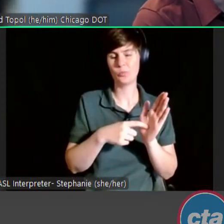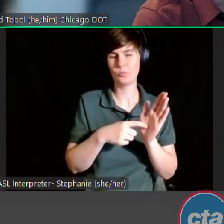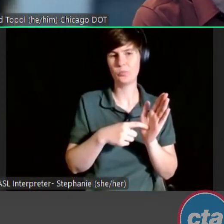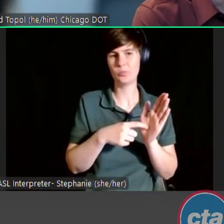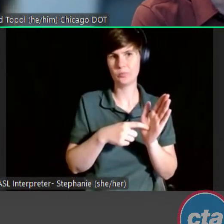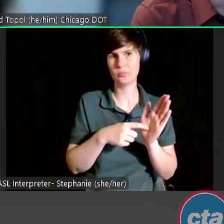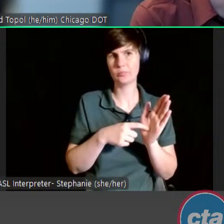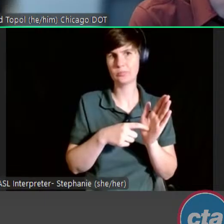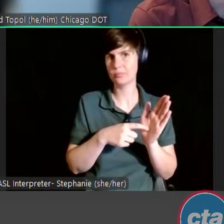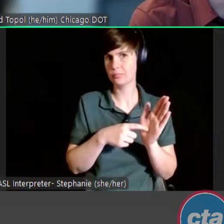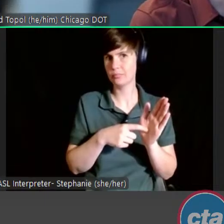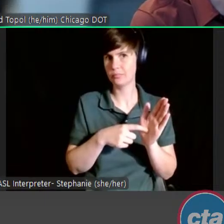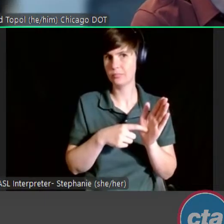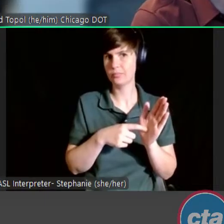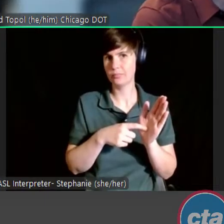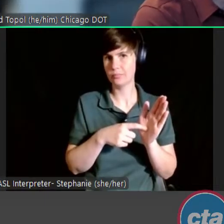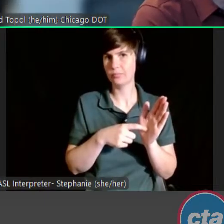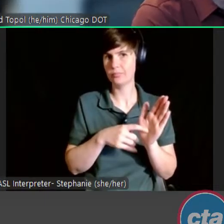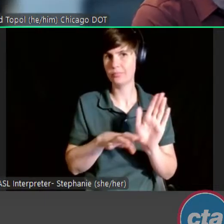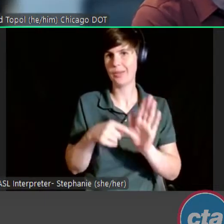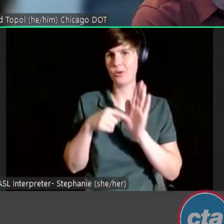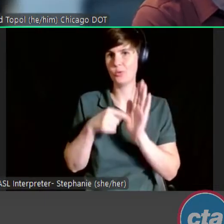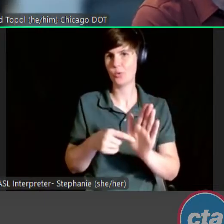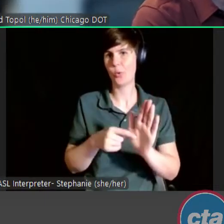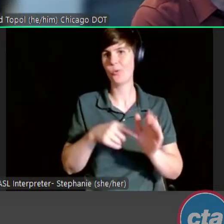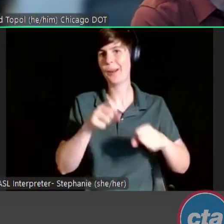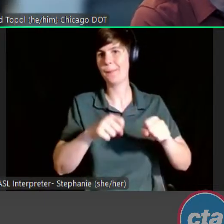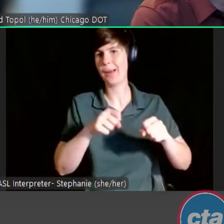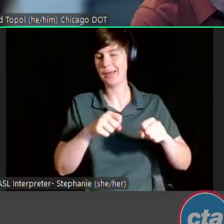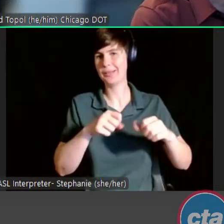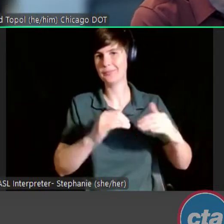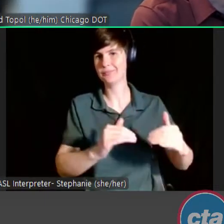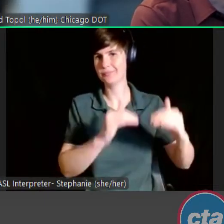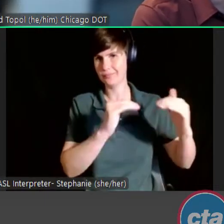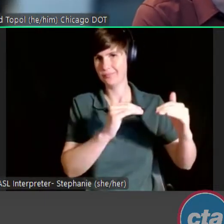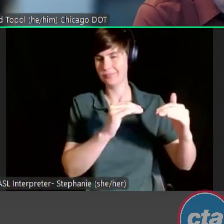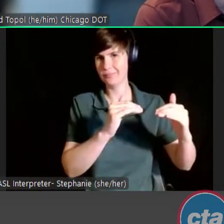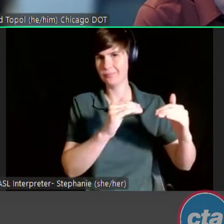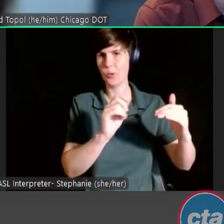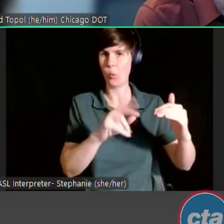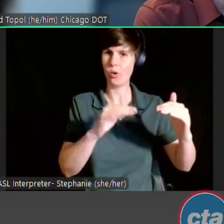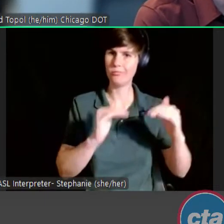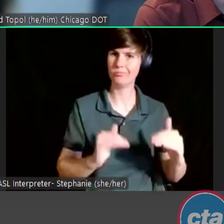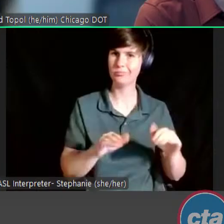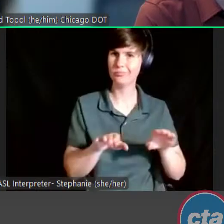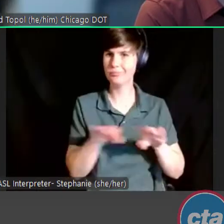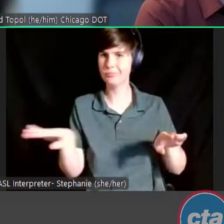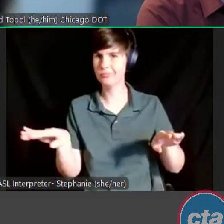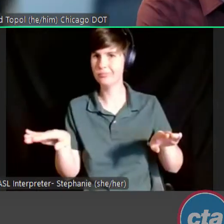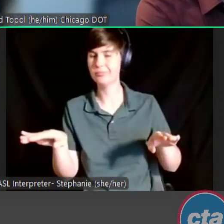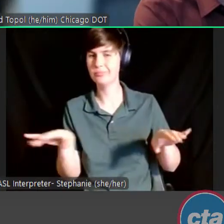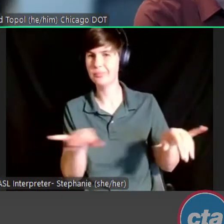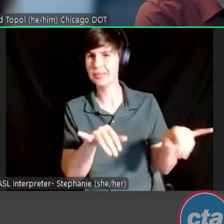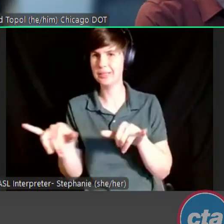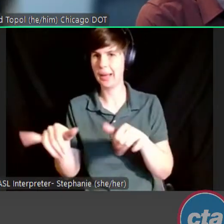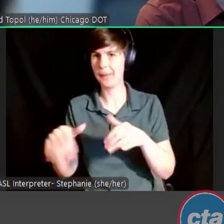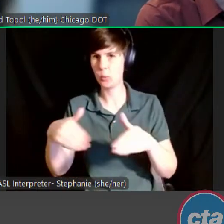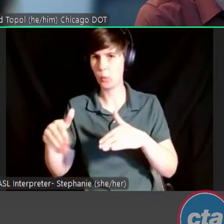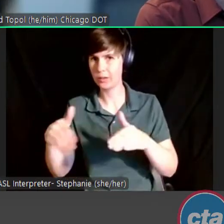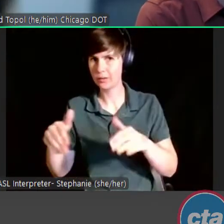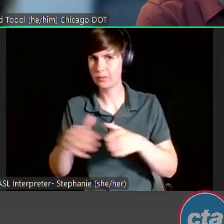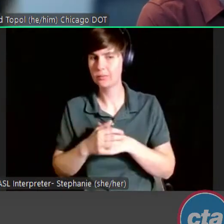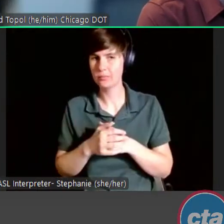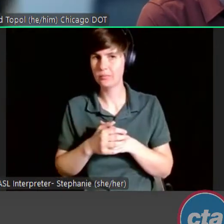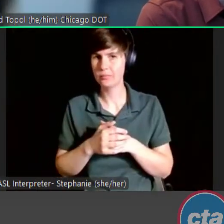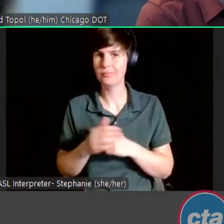lane that's at sidewalk level. It's also showing some of those other treatments I was talking about where there's a detectable warning surface to show where you would